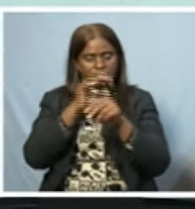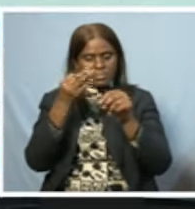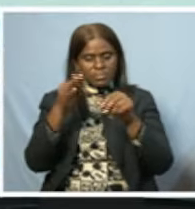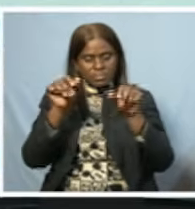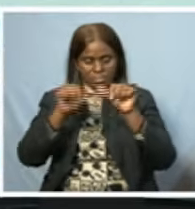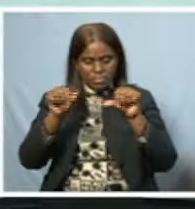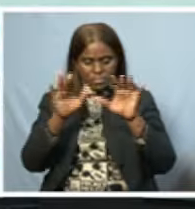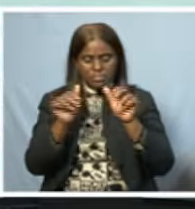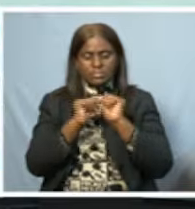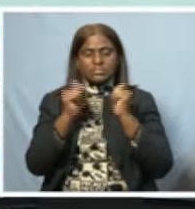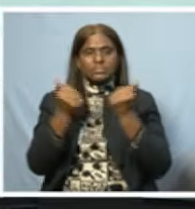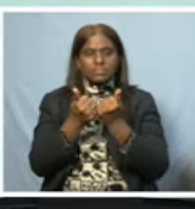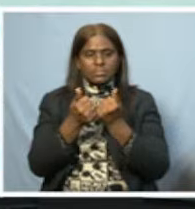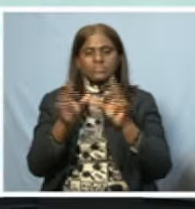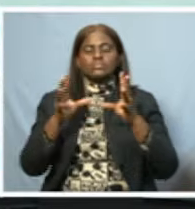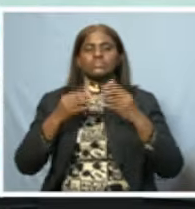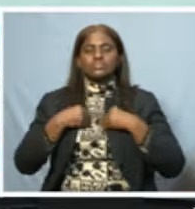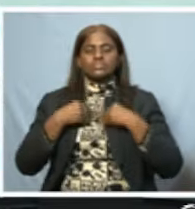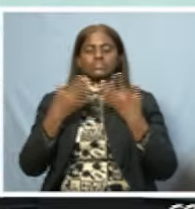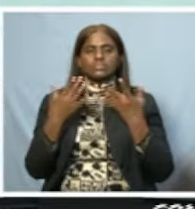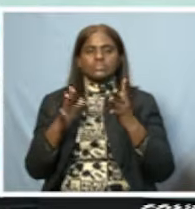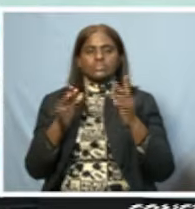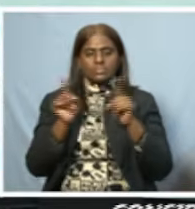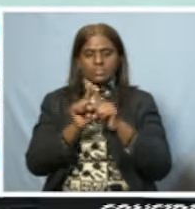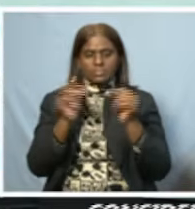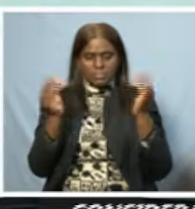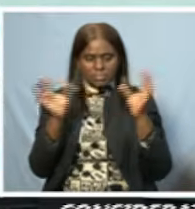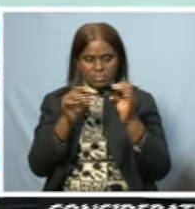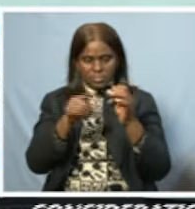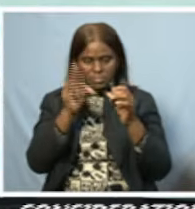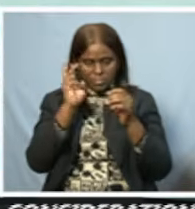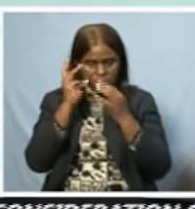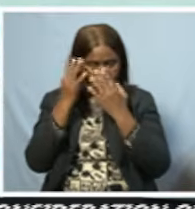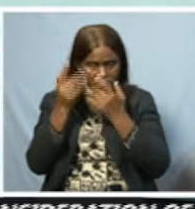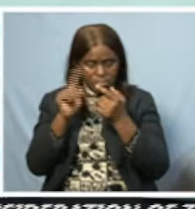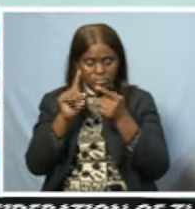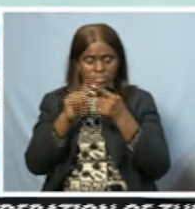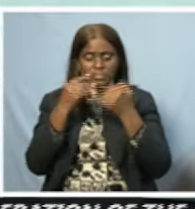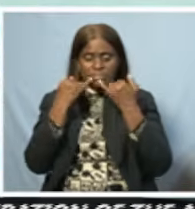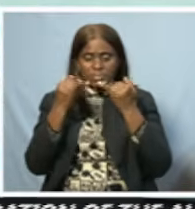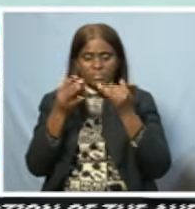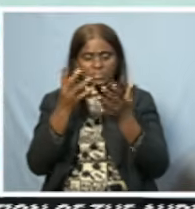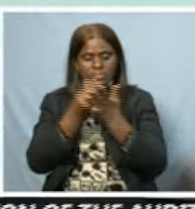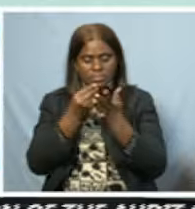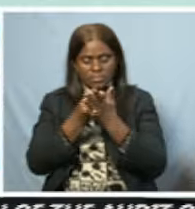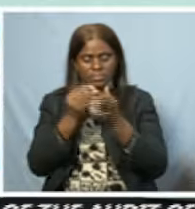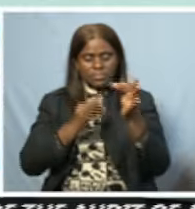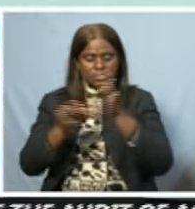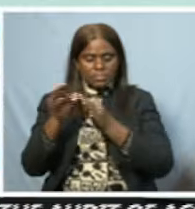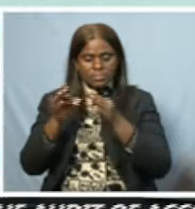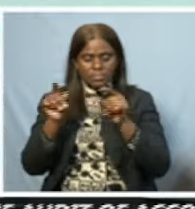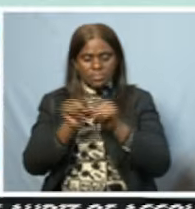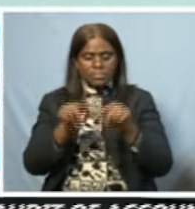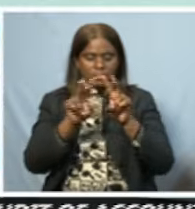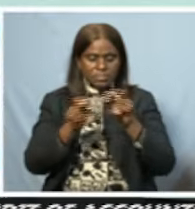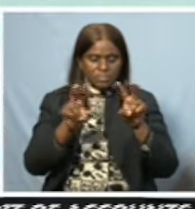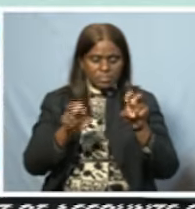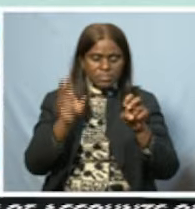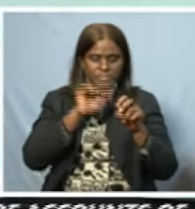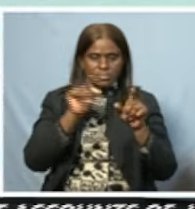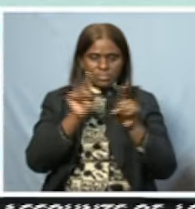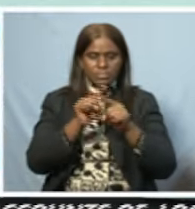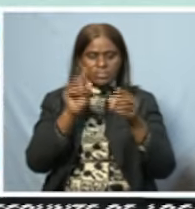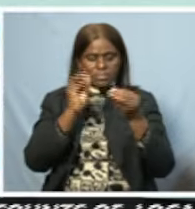Auditor General are acknowledged, and the Council will wish to state that the financial statements were verified and